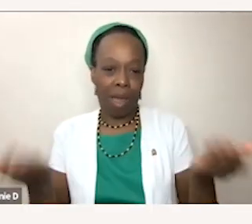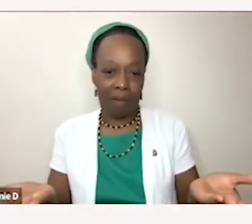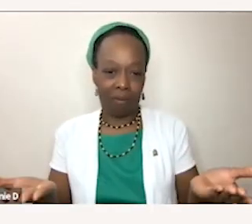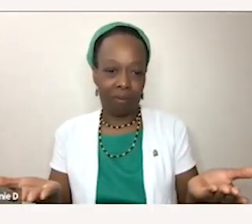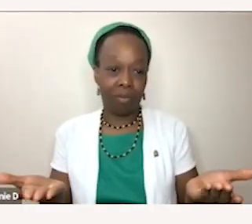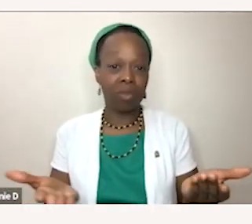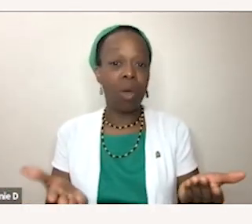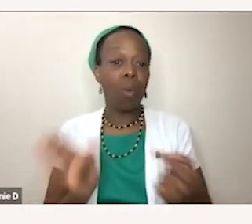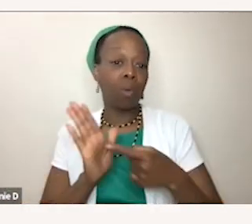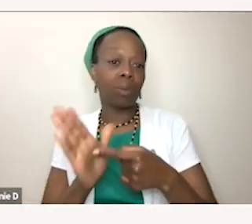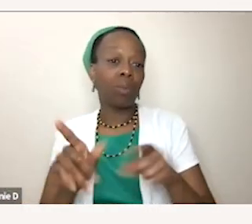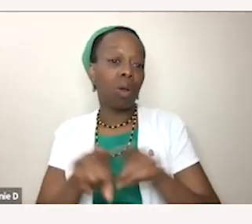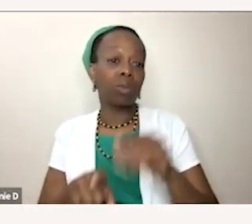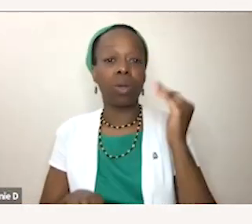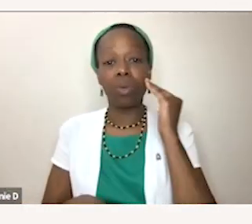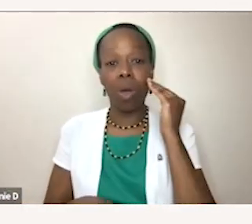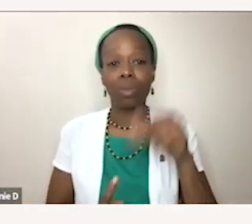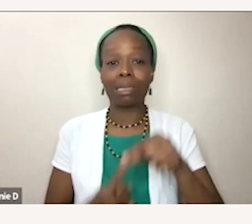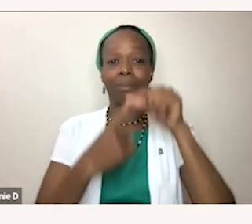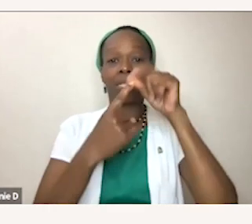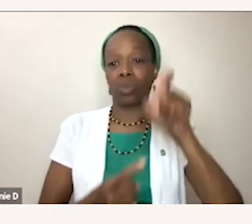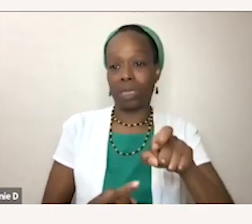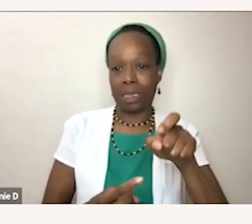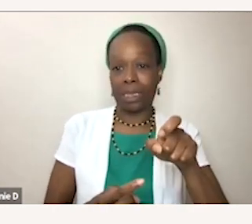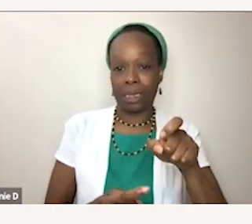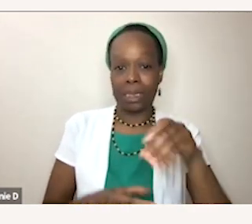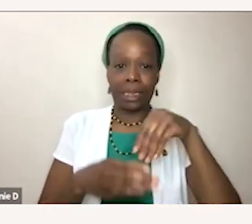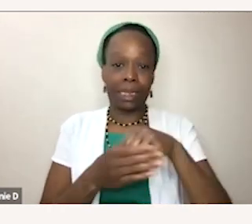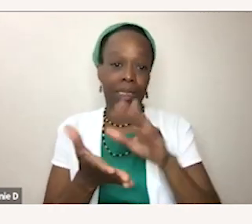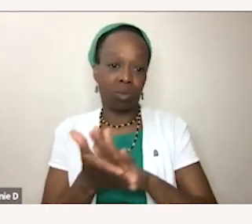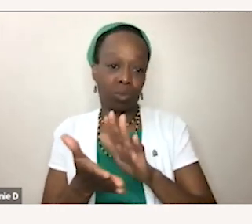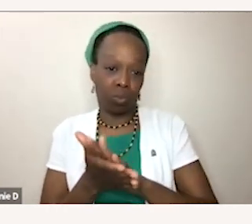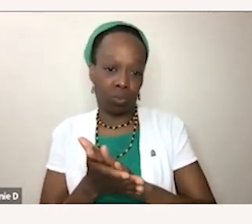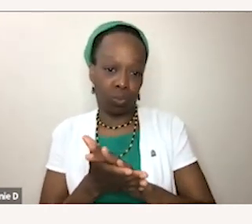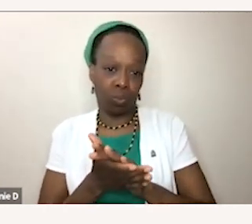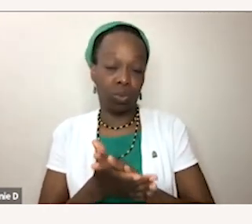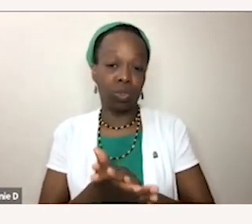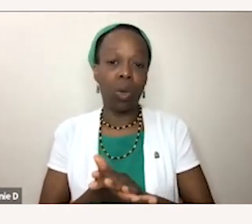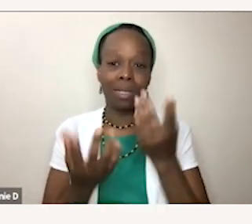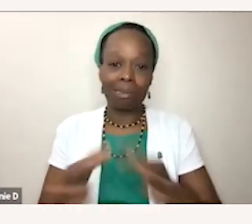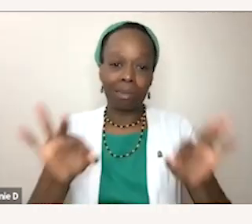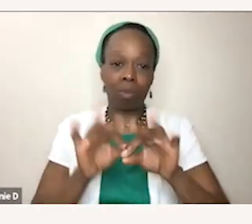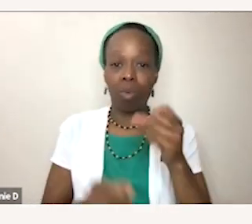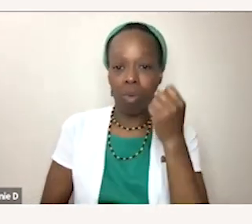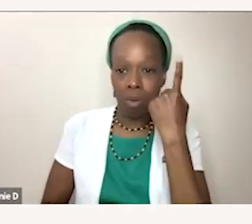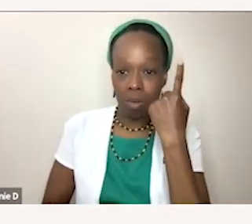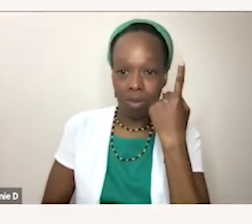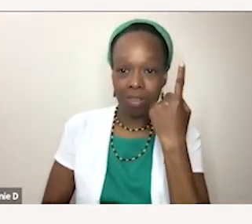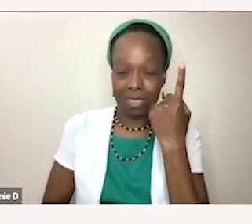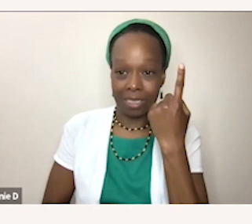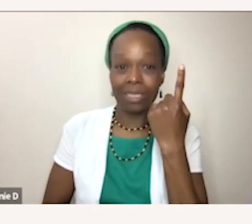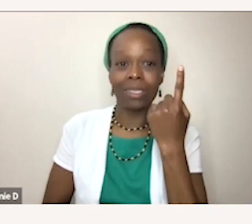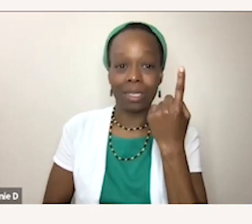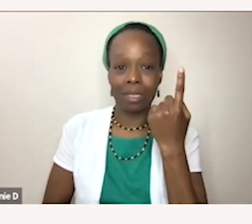example, we also know that special needs is used within the school system. So, you know, understanding that that is used is